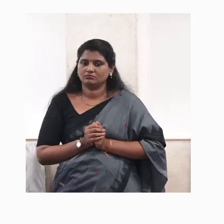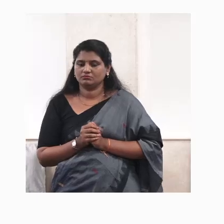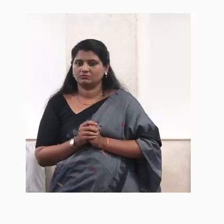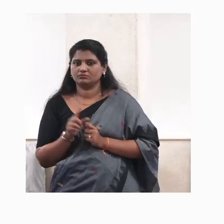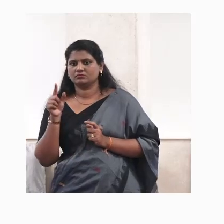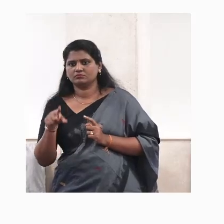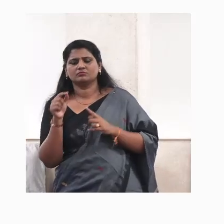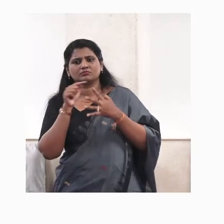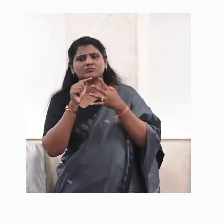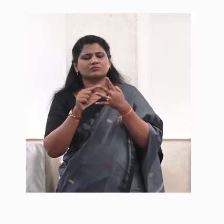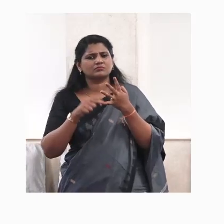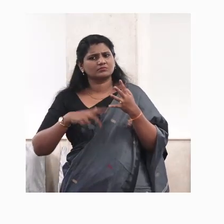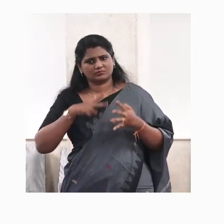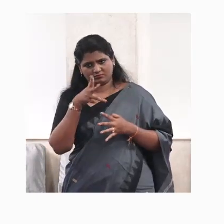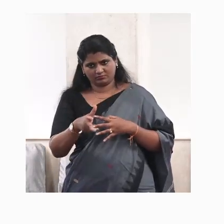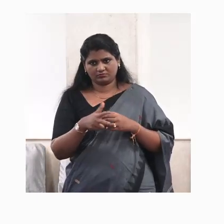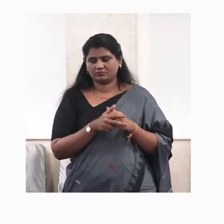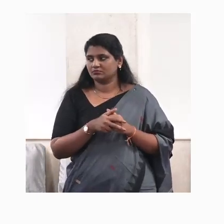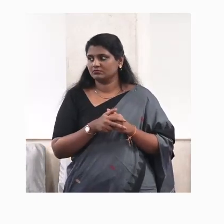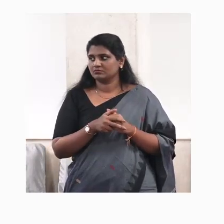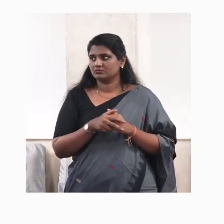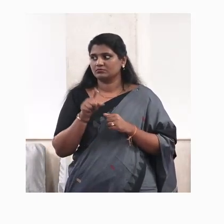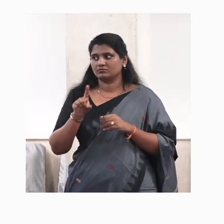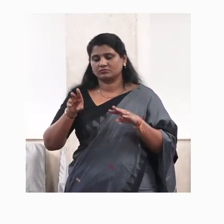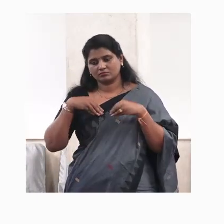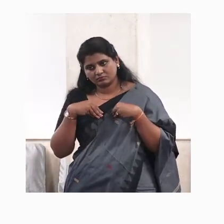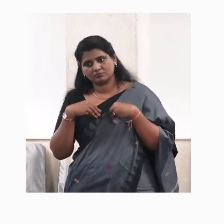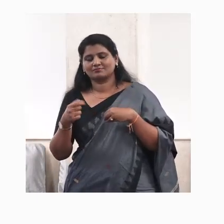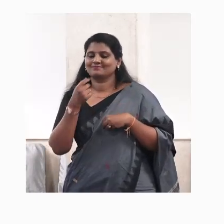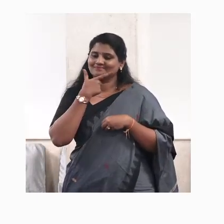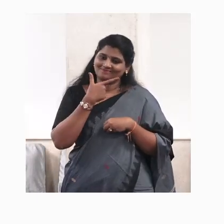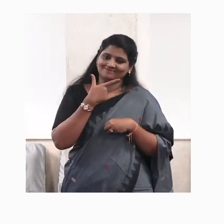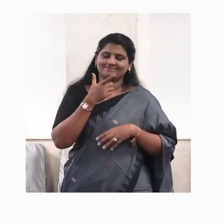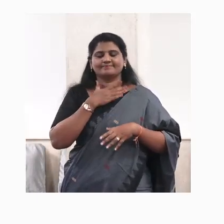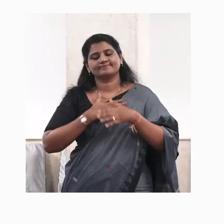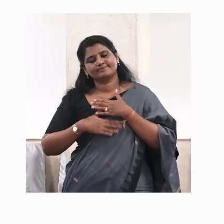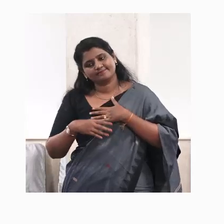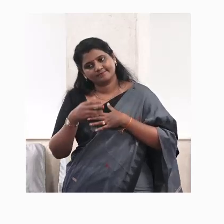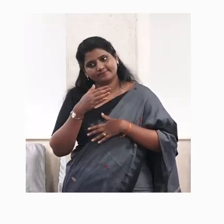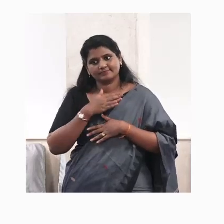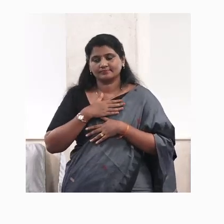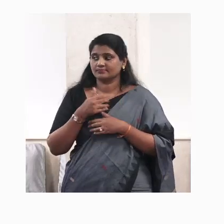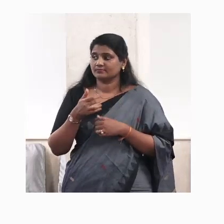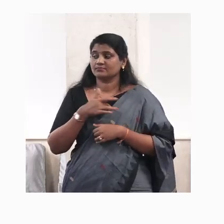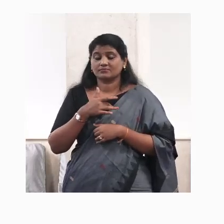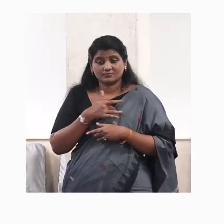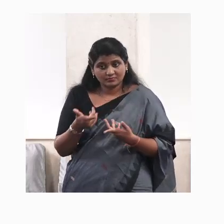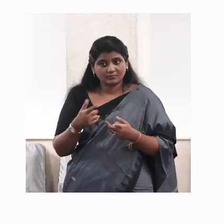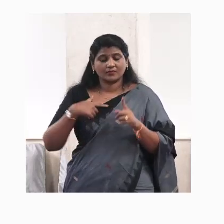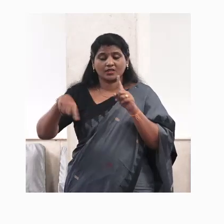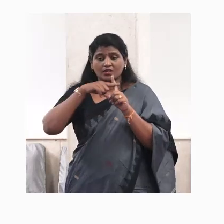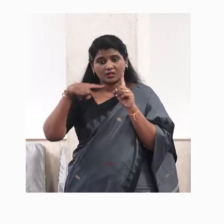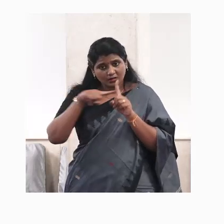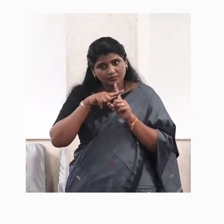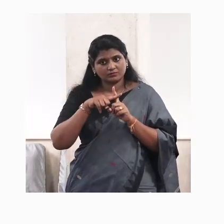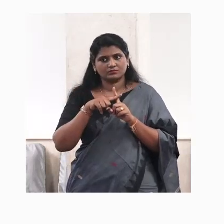principle doesn't say that you have to agree, to smile, to be kind, to be positive every time. Sometimes